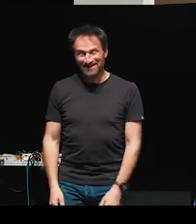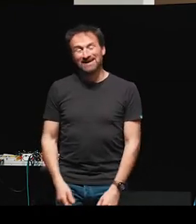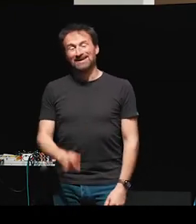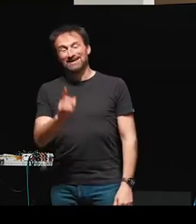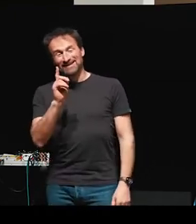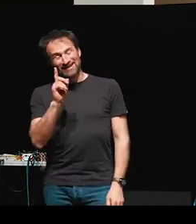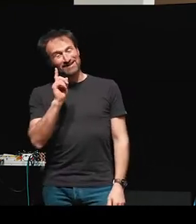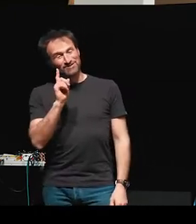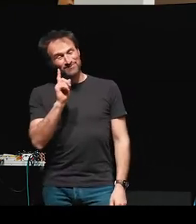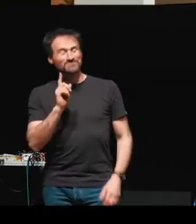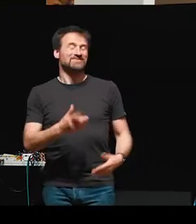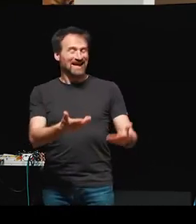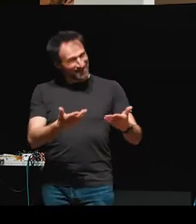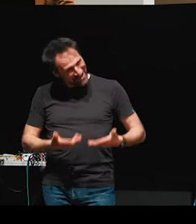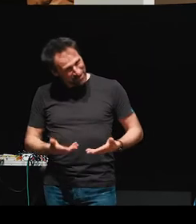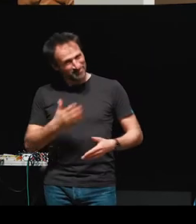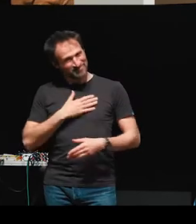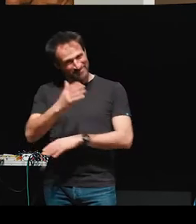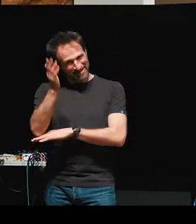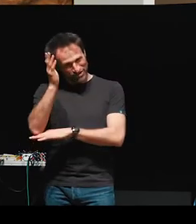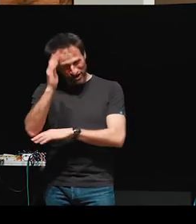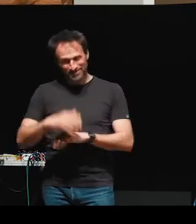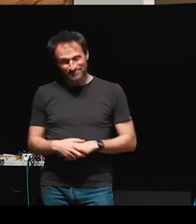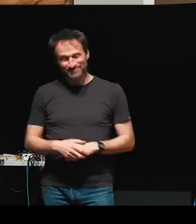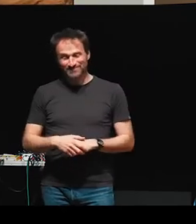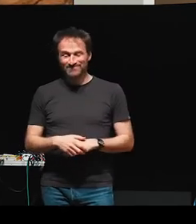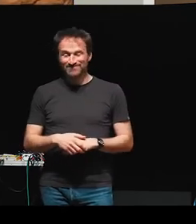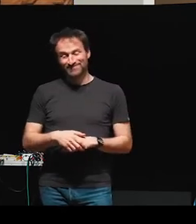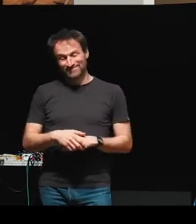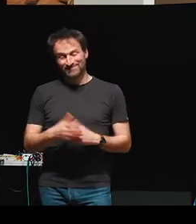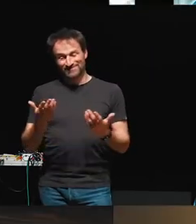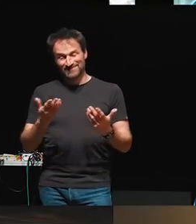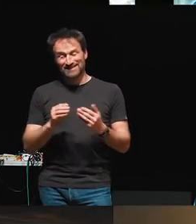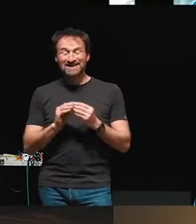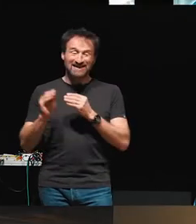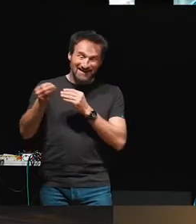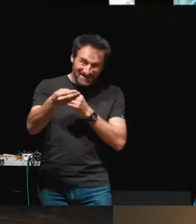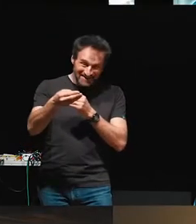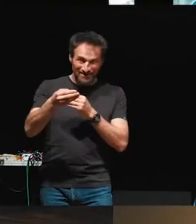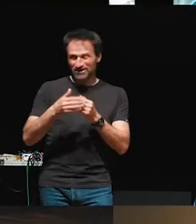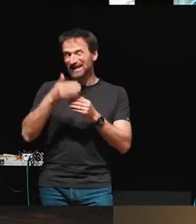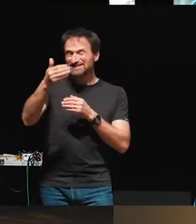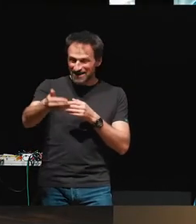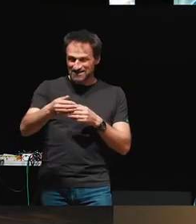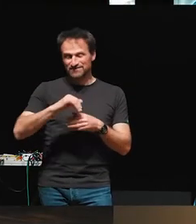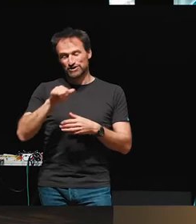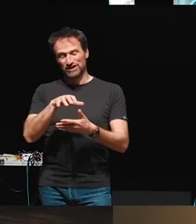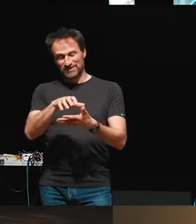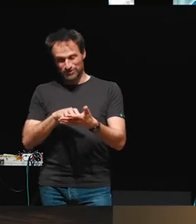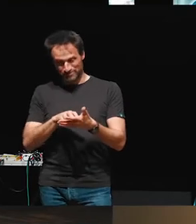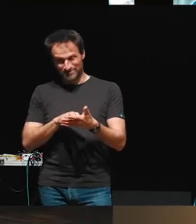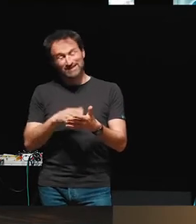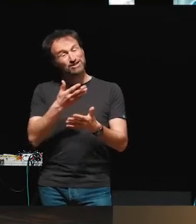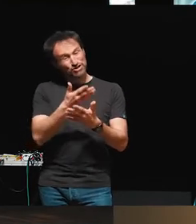So welcome to my talk. This is called Beyond JavaScript, the Languages for the Modern Web. And it's a story about